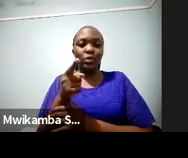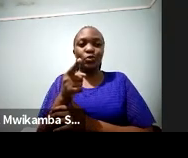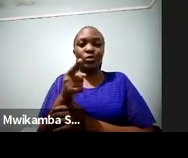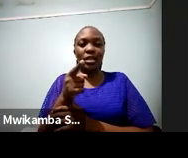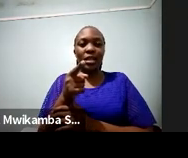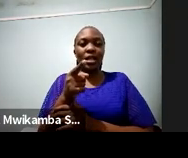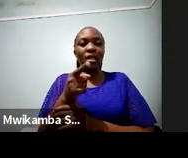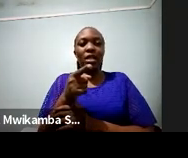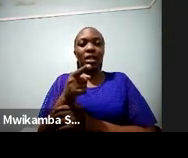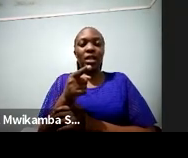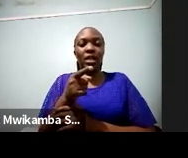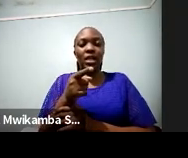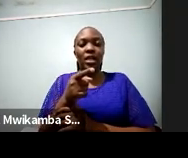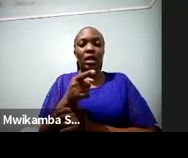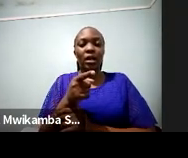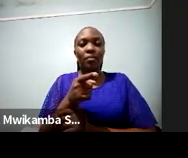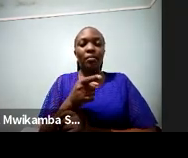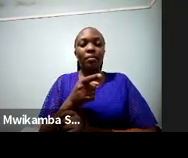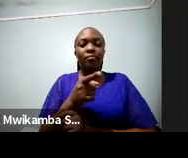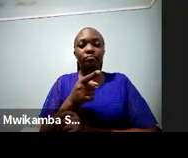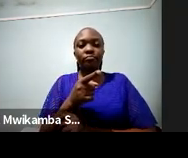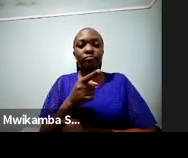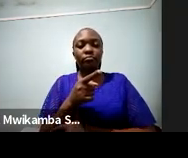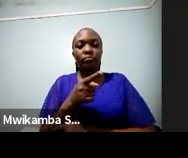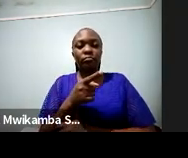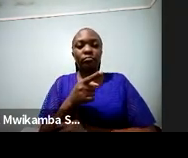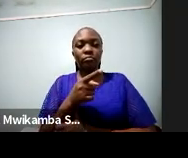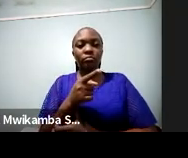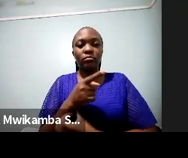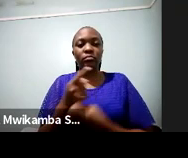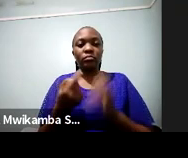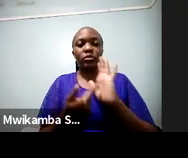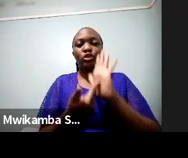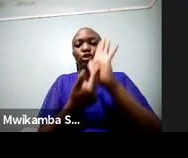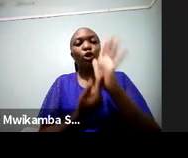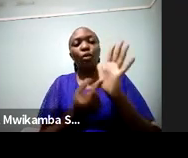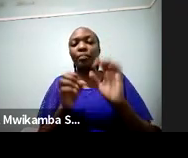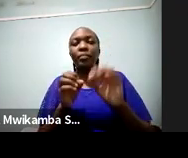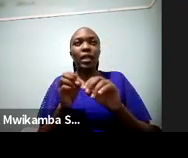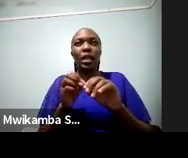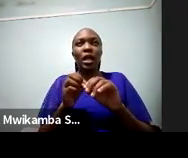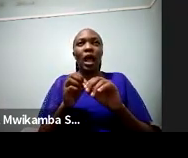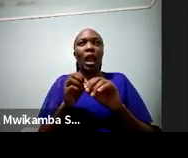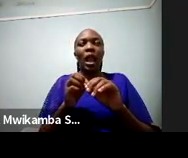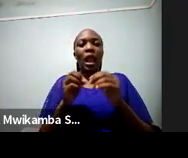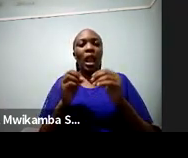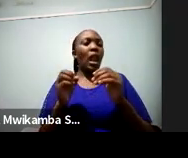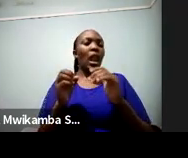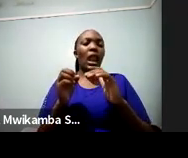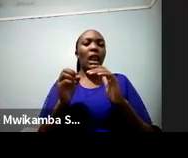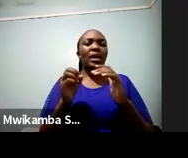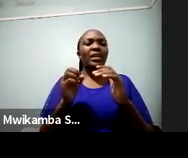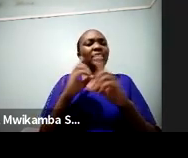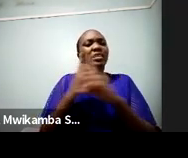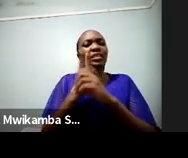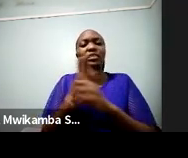available, the level of inflation in the economy, and all these other things.